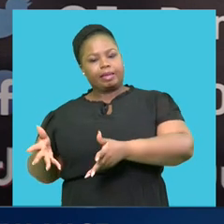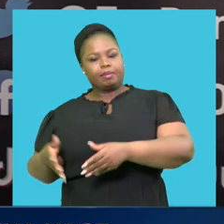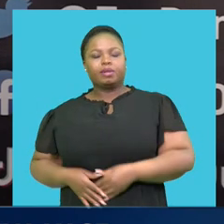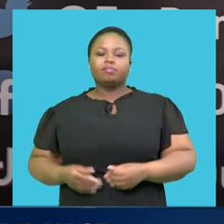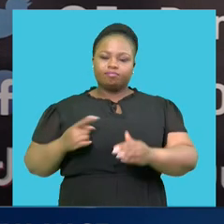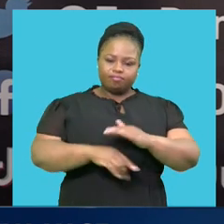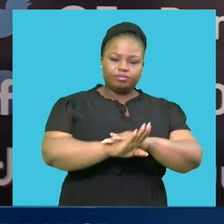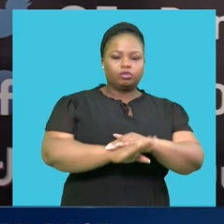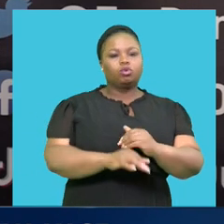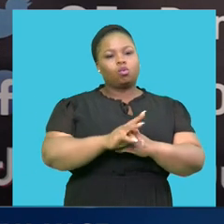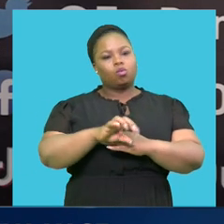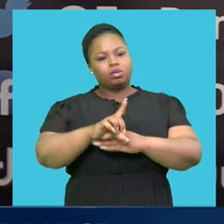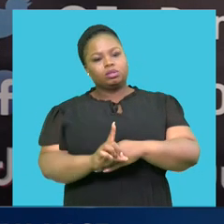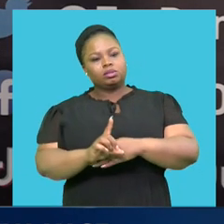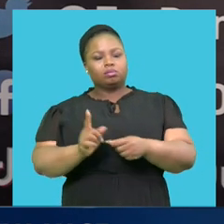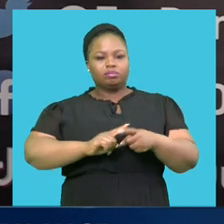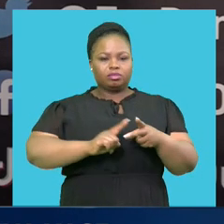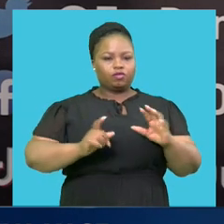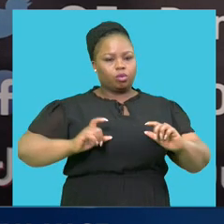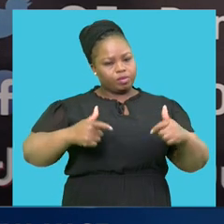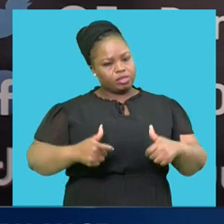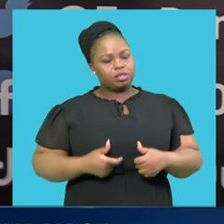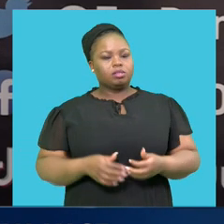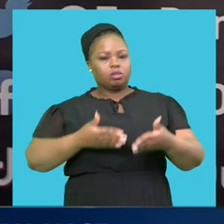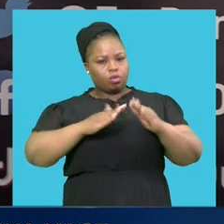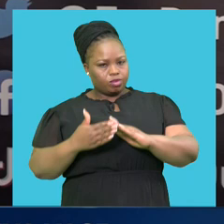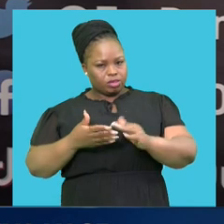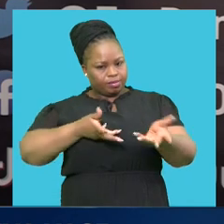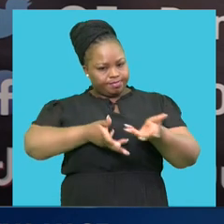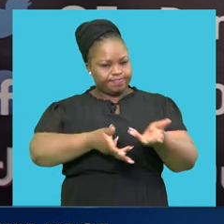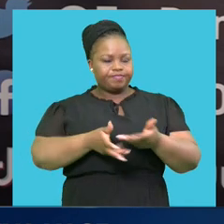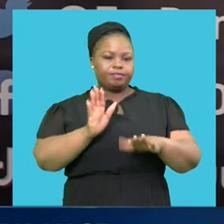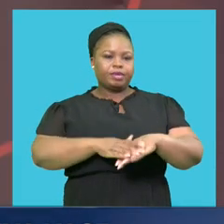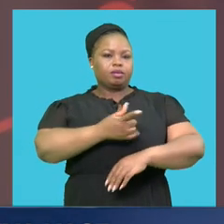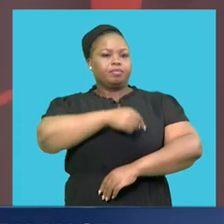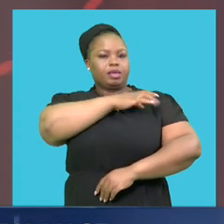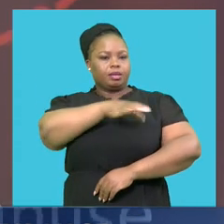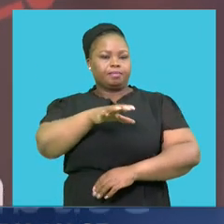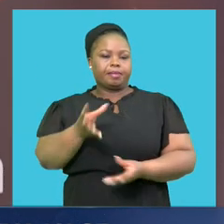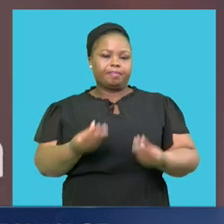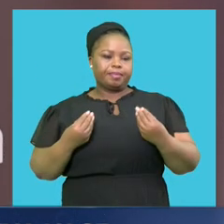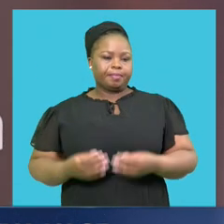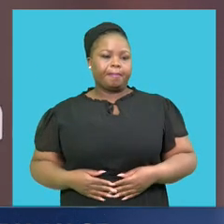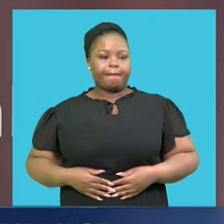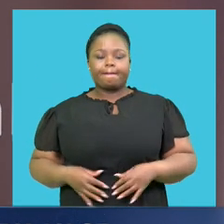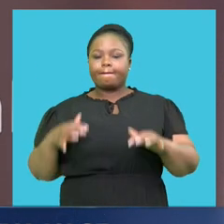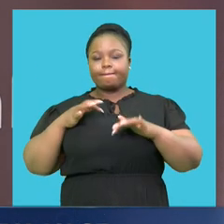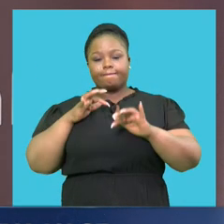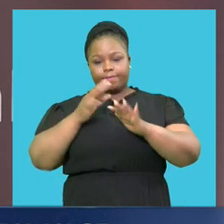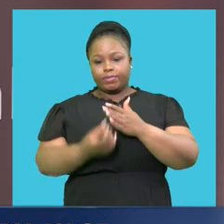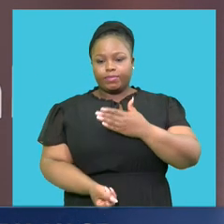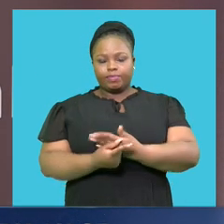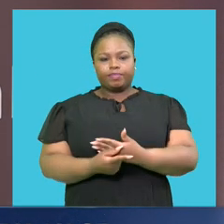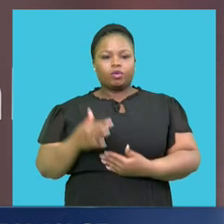actually going to their wards, actually going to their ward committees and their communities to get mandates from them. Allu Kangala, zuluza kuban,